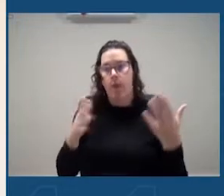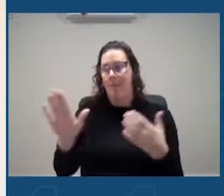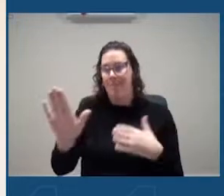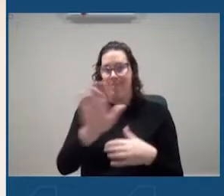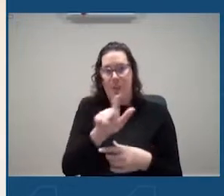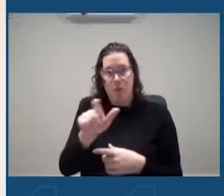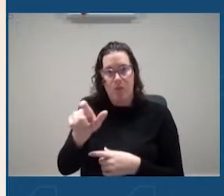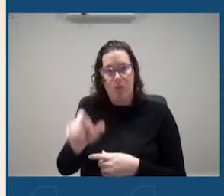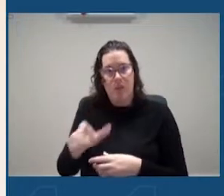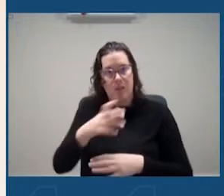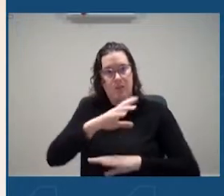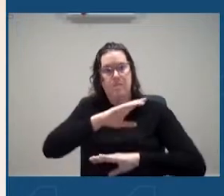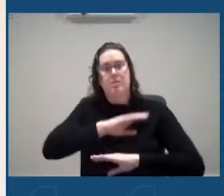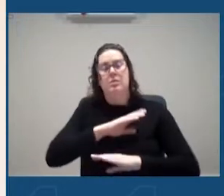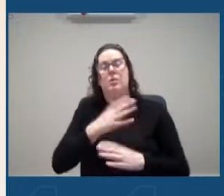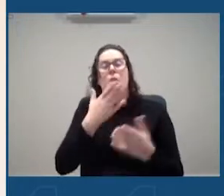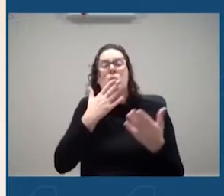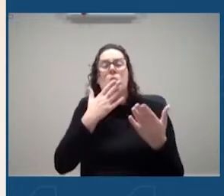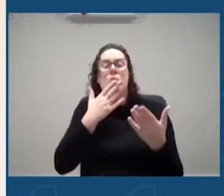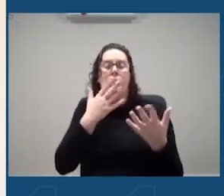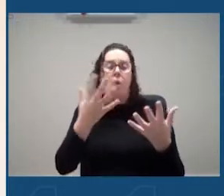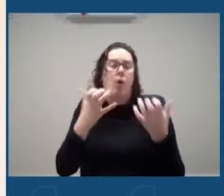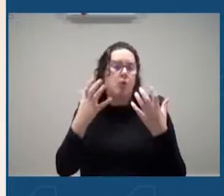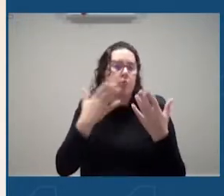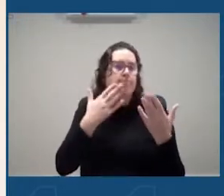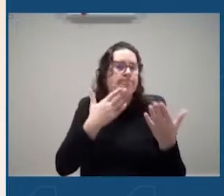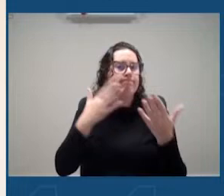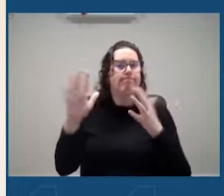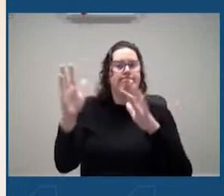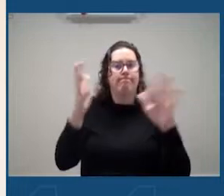our community. Let's give them a round of applause.